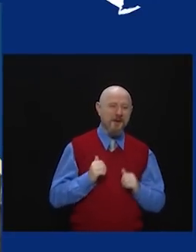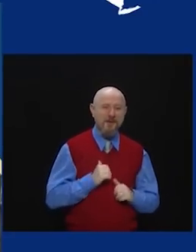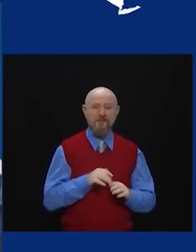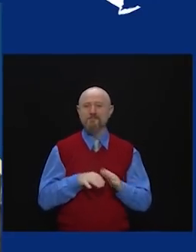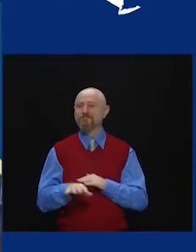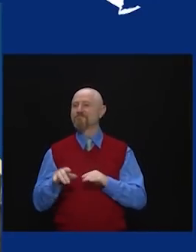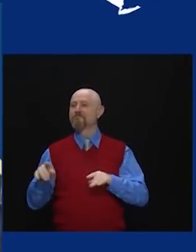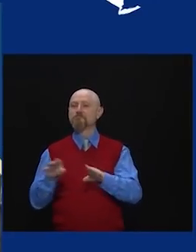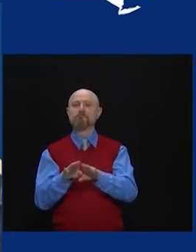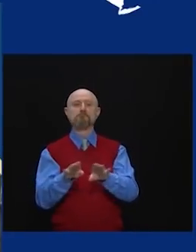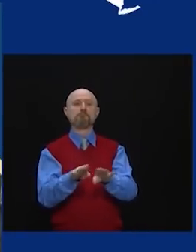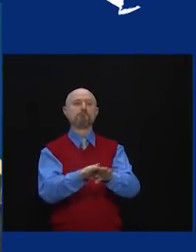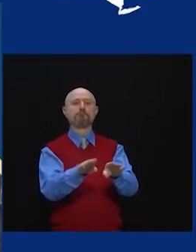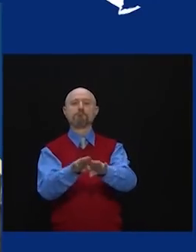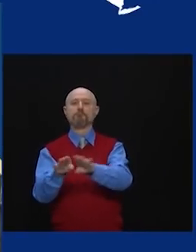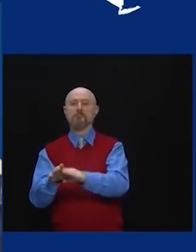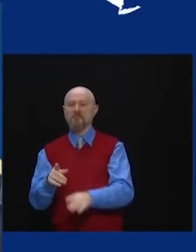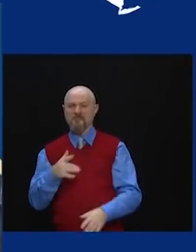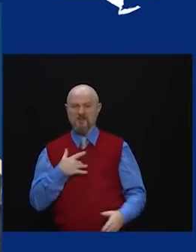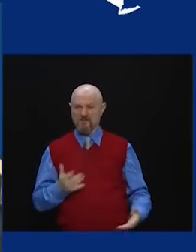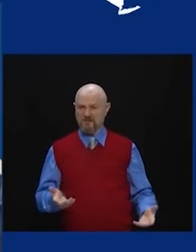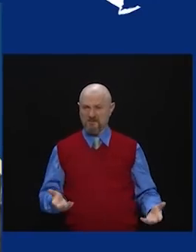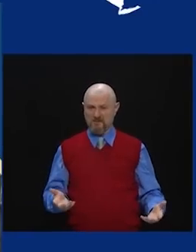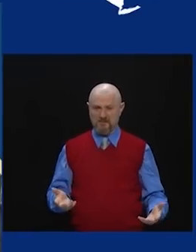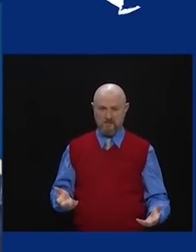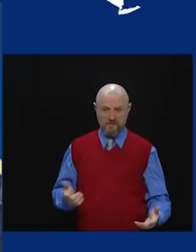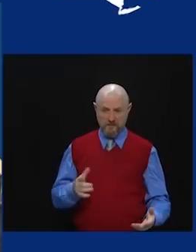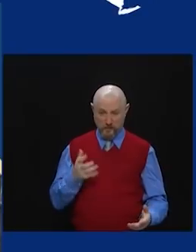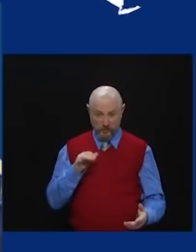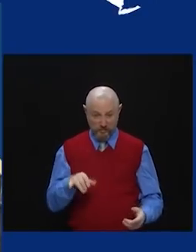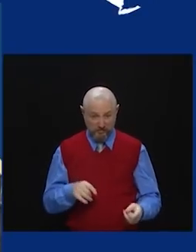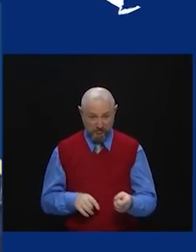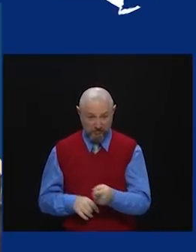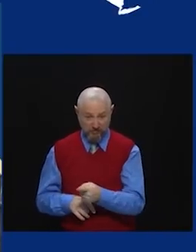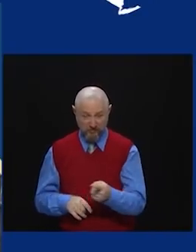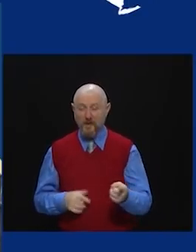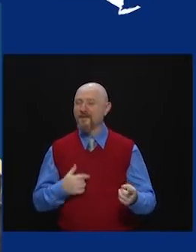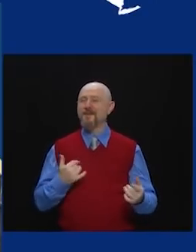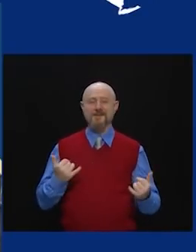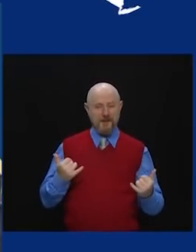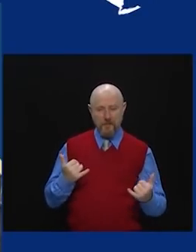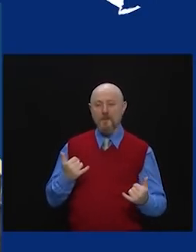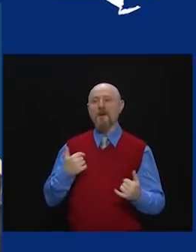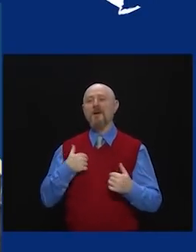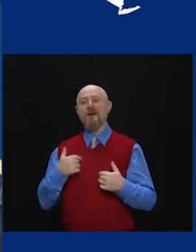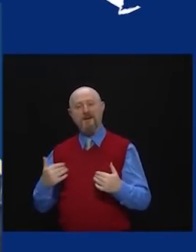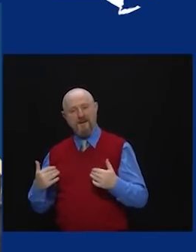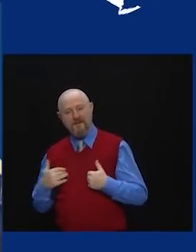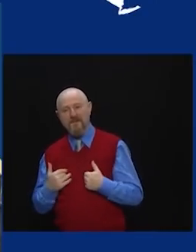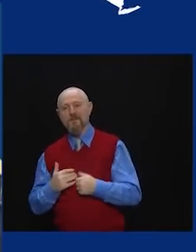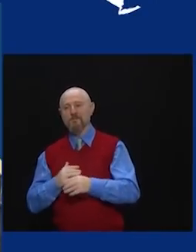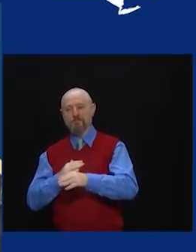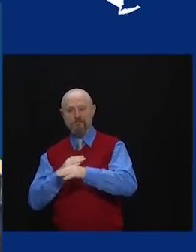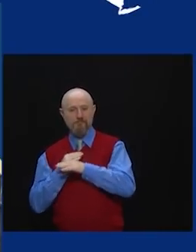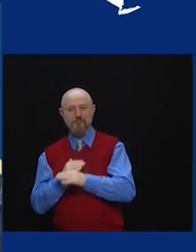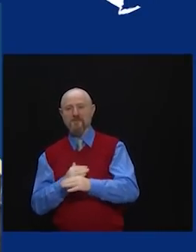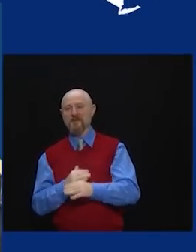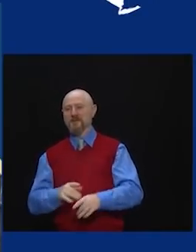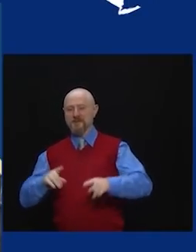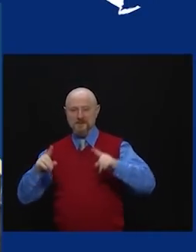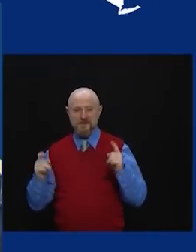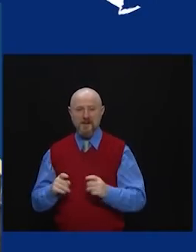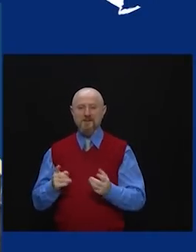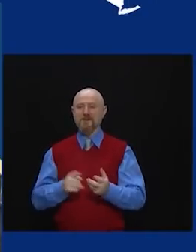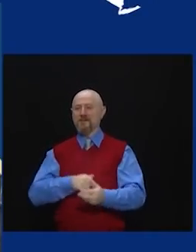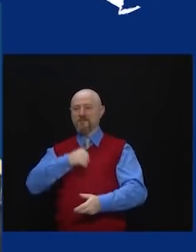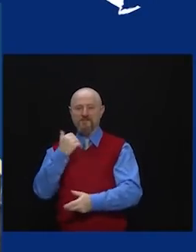The reason we don't have to do this is because we now have the defenses in place, the testing, the vaccines,